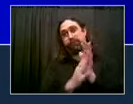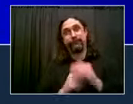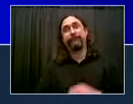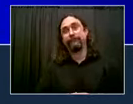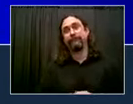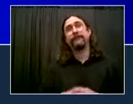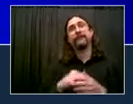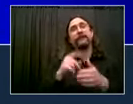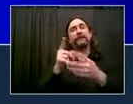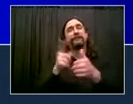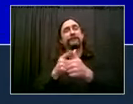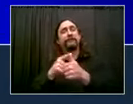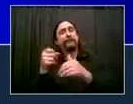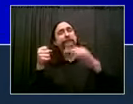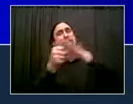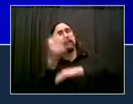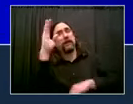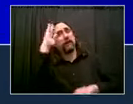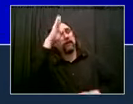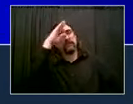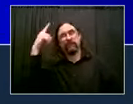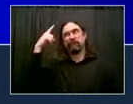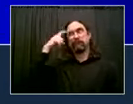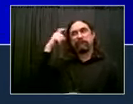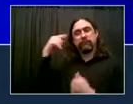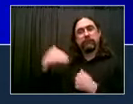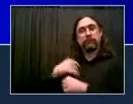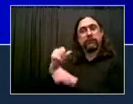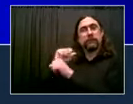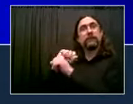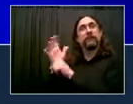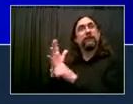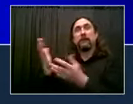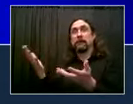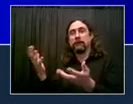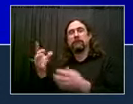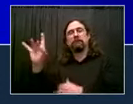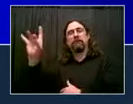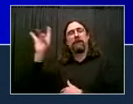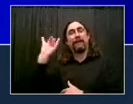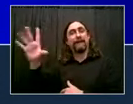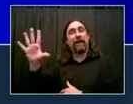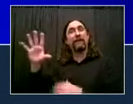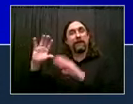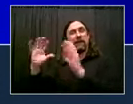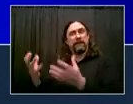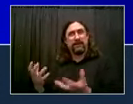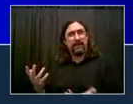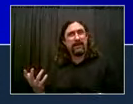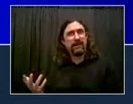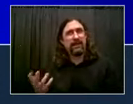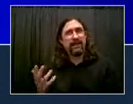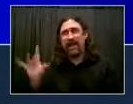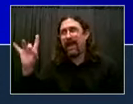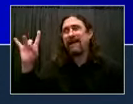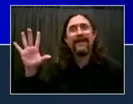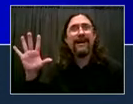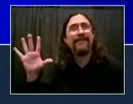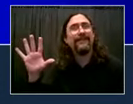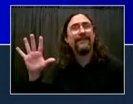COVID-19. Today's report, 85, only 85 patients. confirmed positivity level,